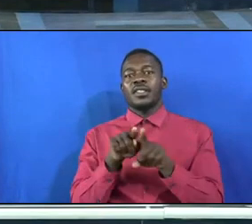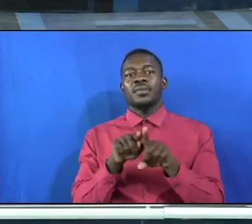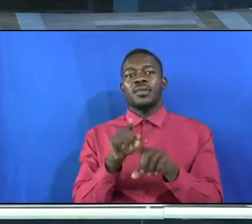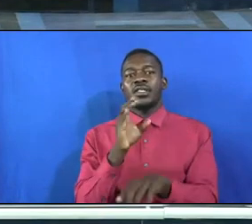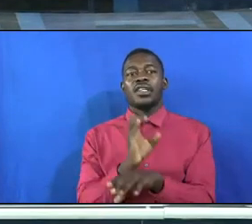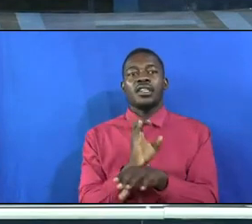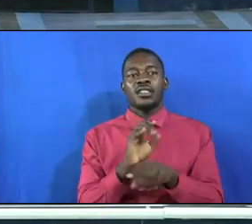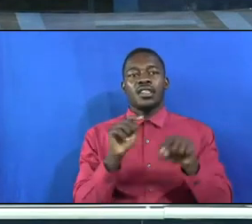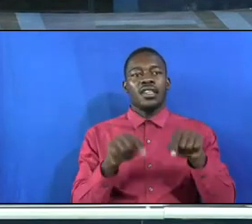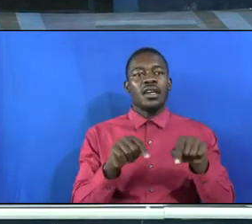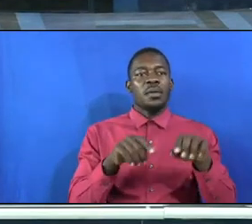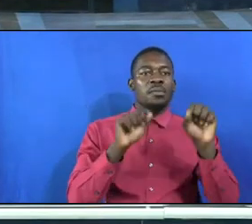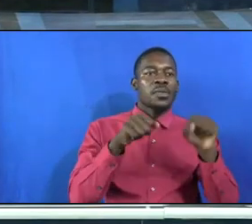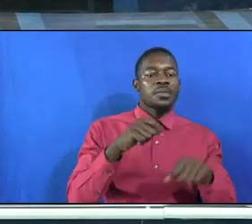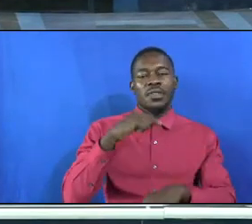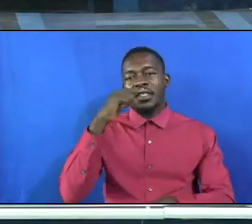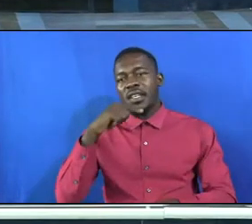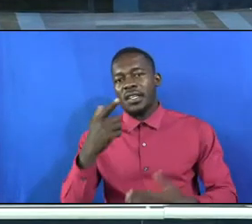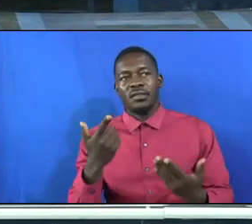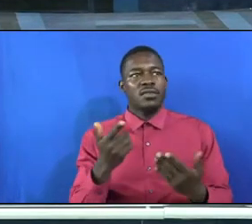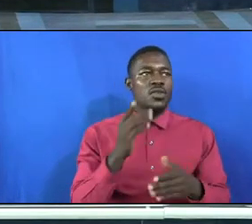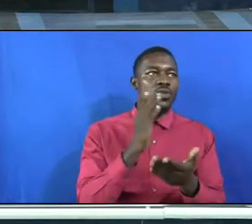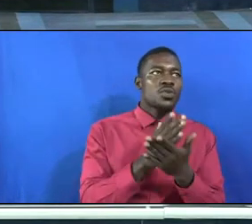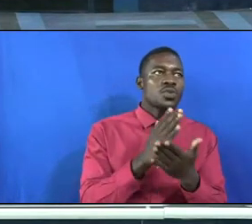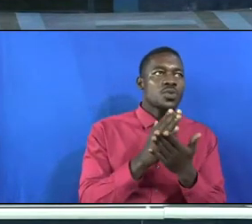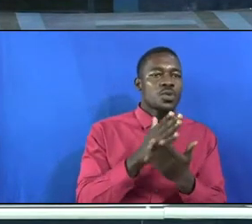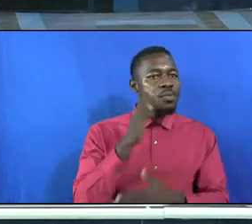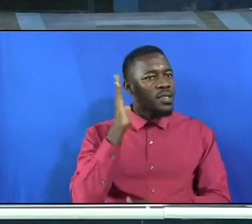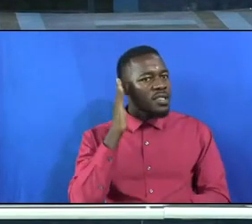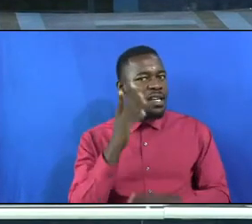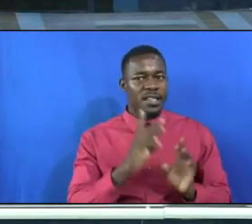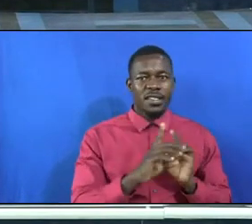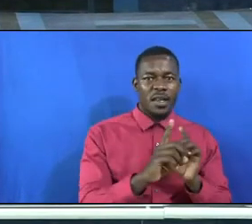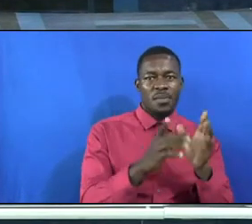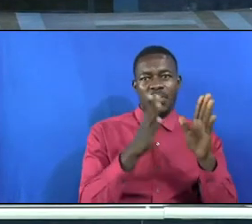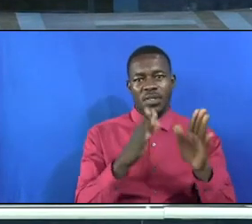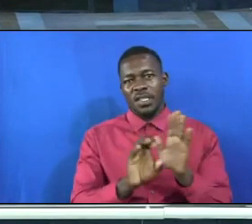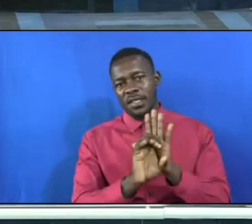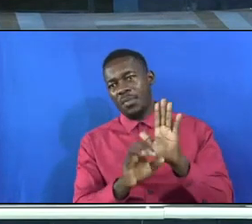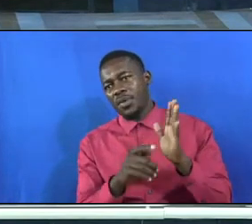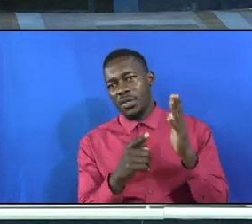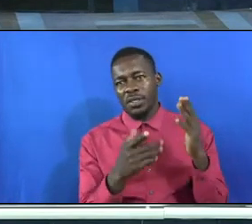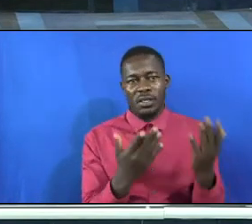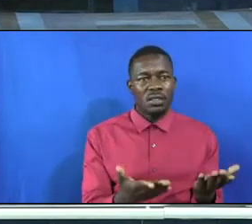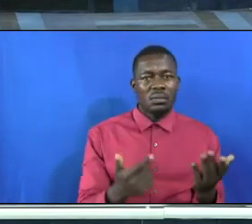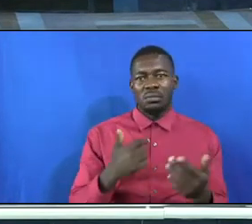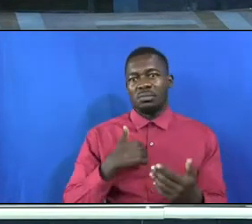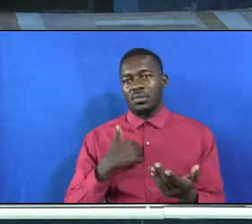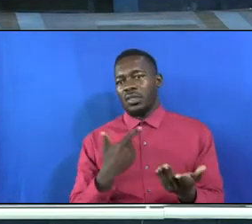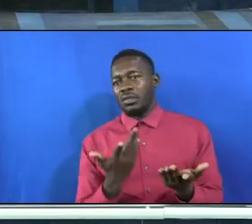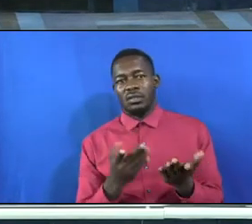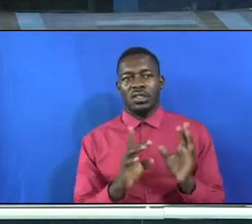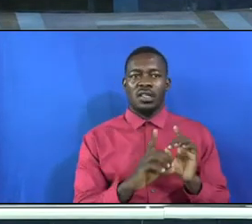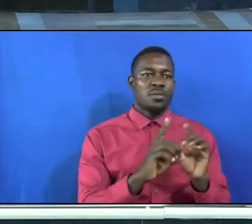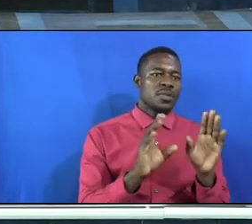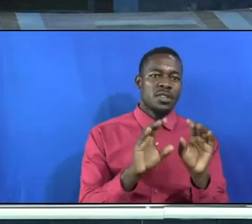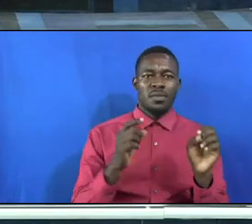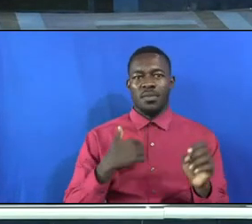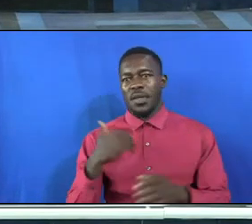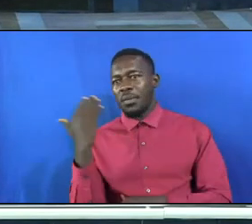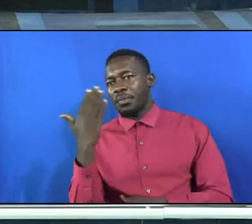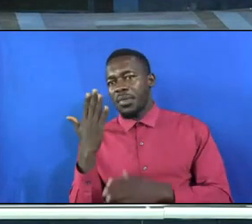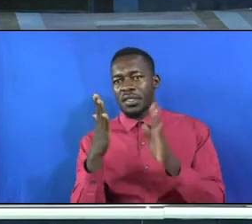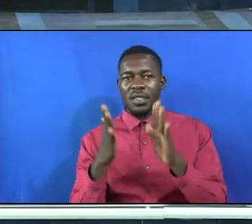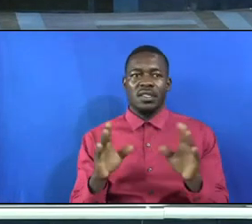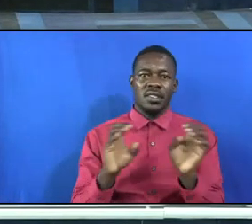me, anyway, Peter was an apostle. Anyway, Peter was a disciple. Anyway, I'm not a preacher, so at no